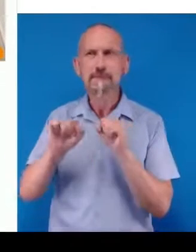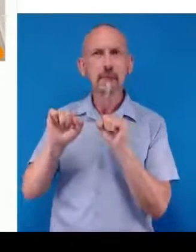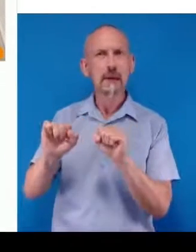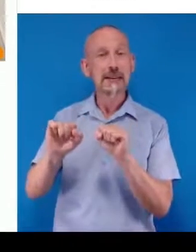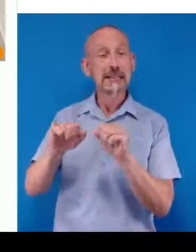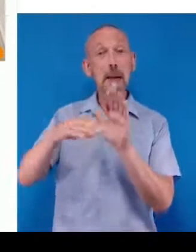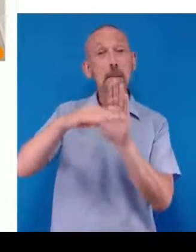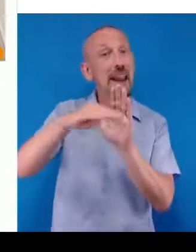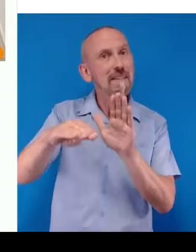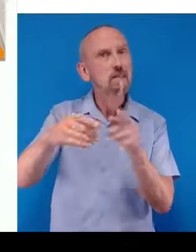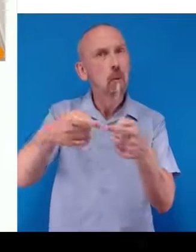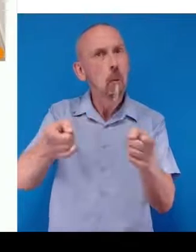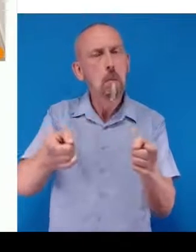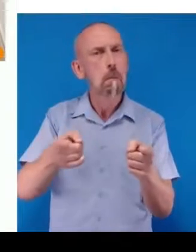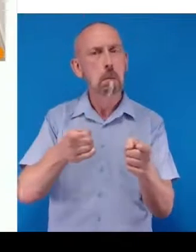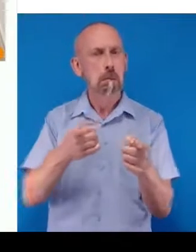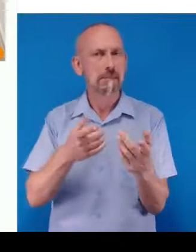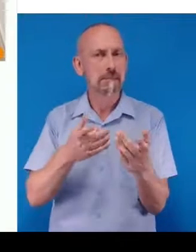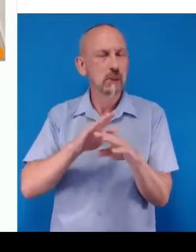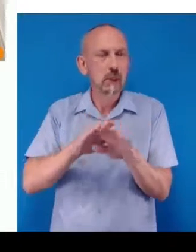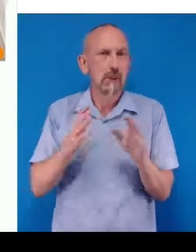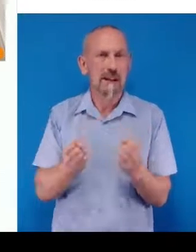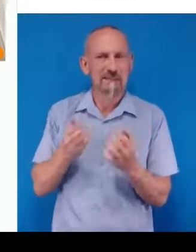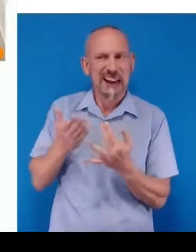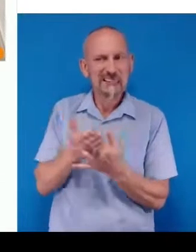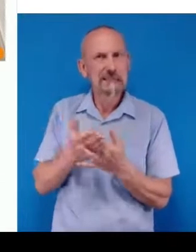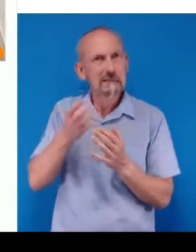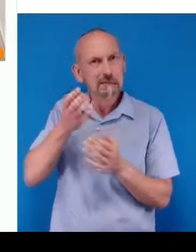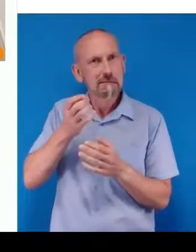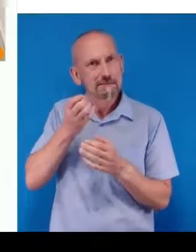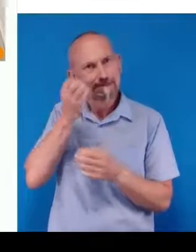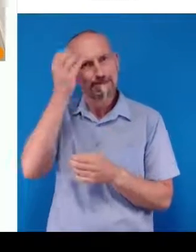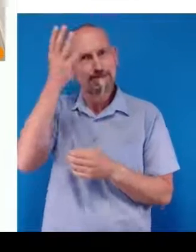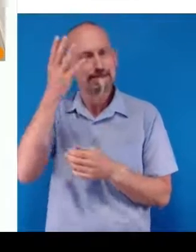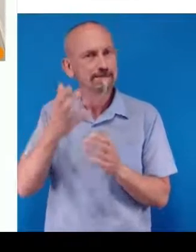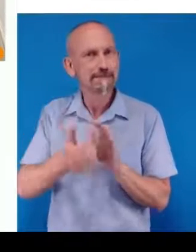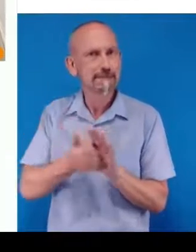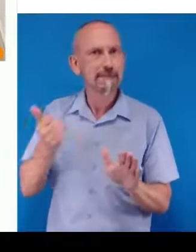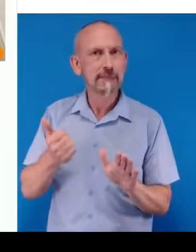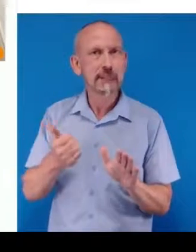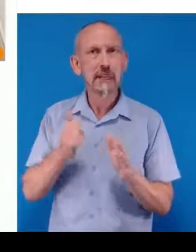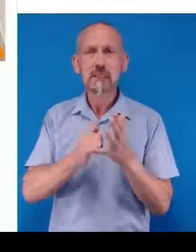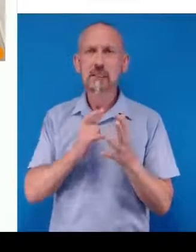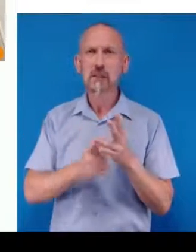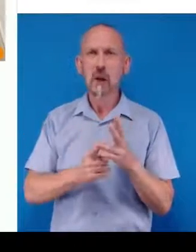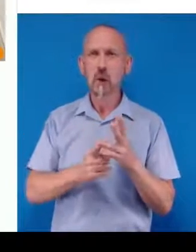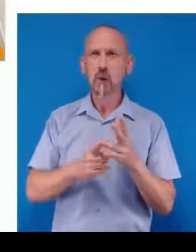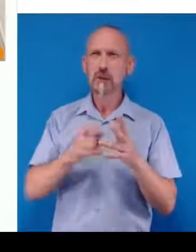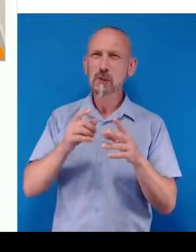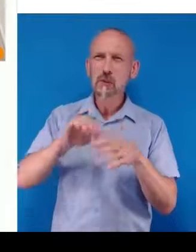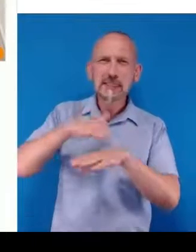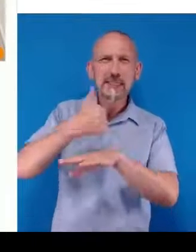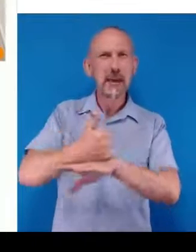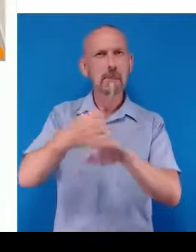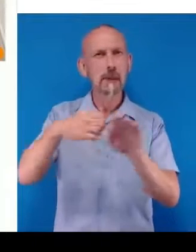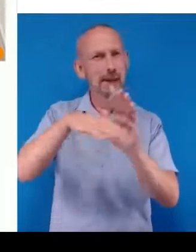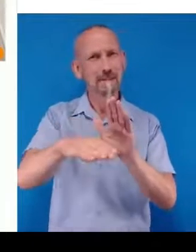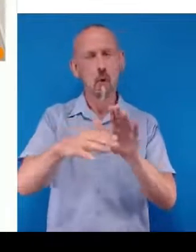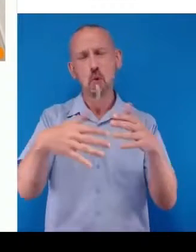gets in the way of what they're trying to deliver. Just to build a platform is such a big task, and then